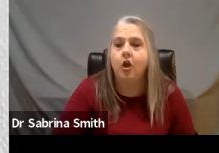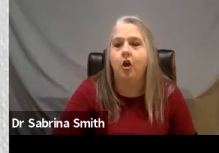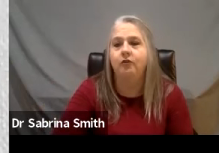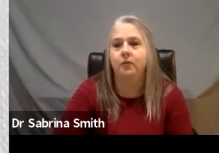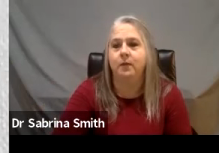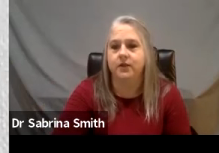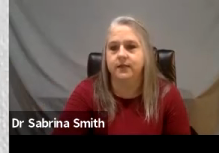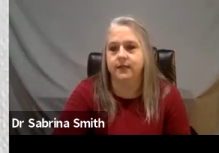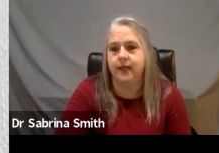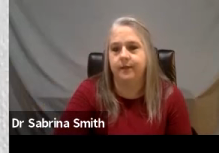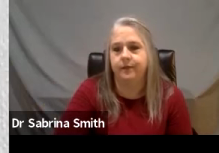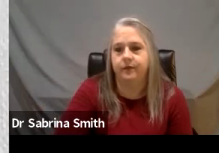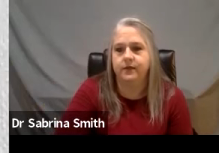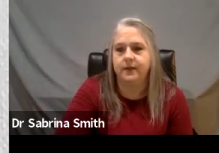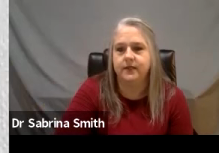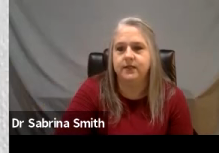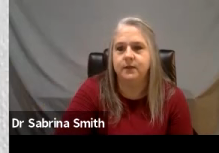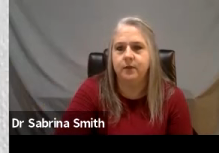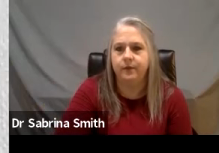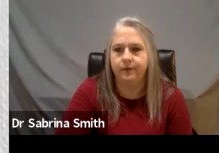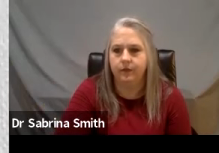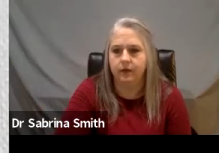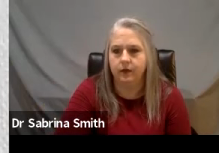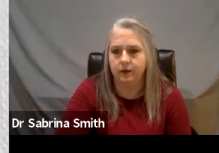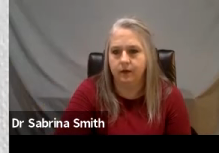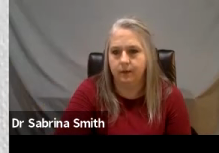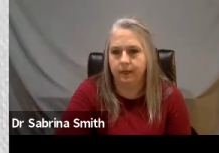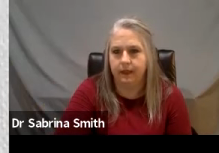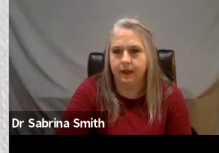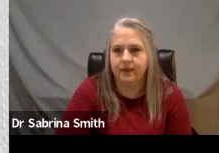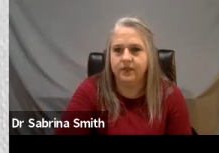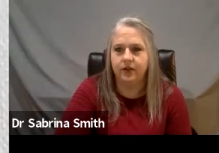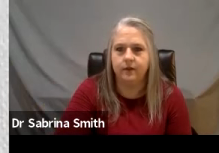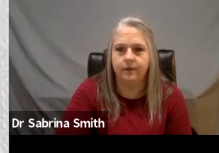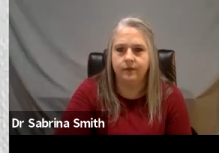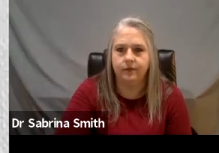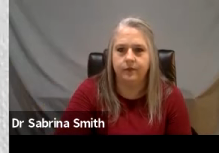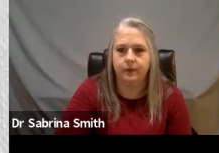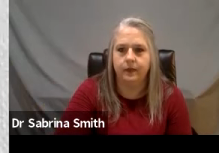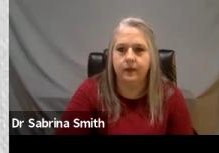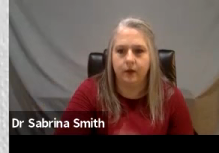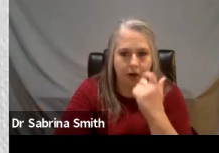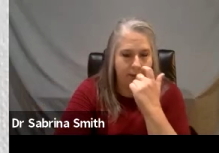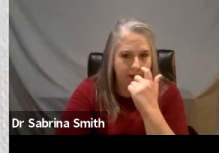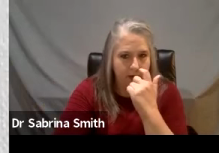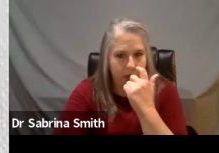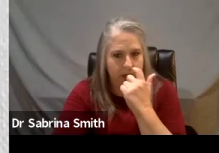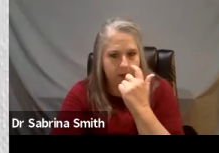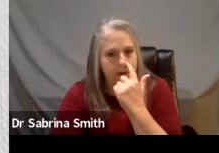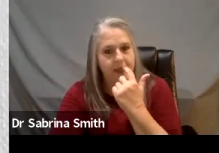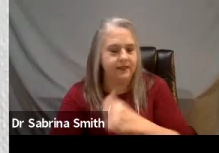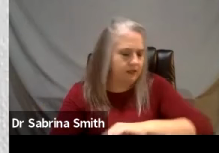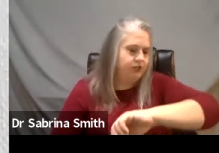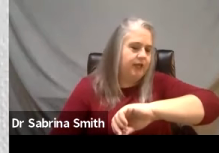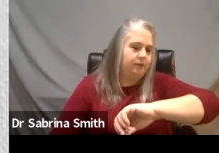control over my processing time. Does that make sense to people? Everybody still here? You're happy? You're good?